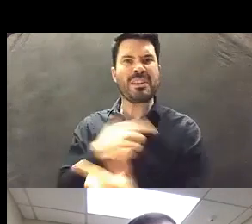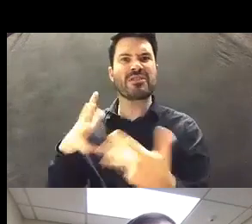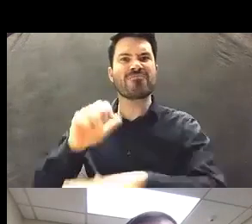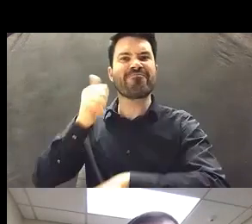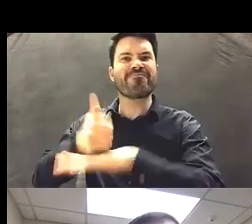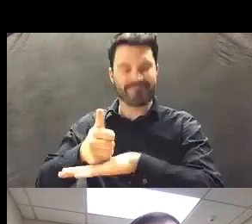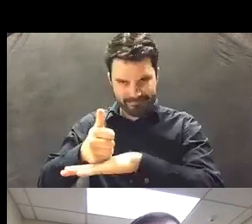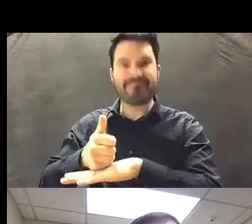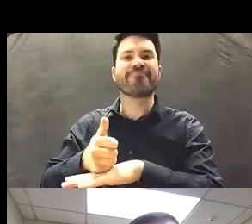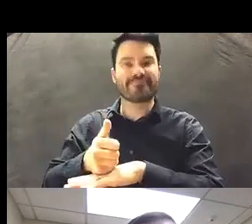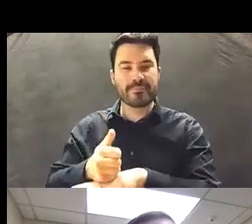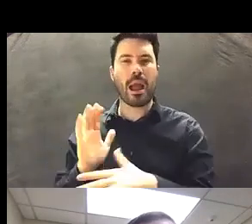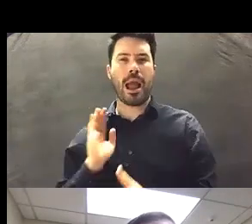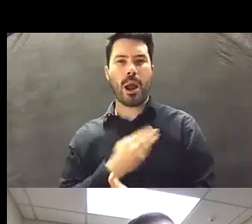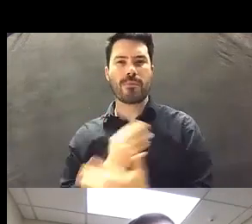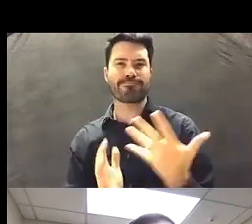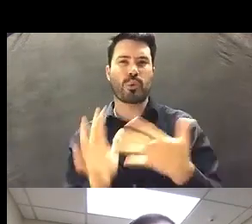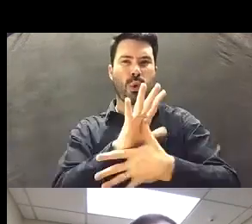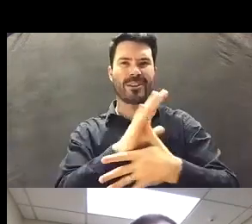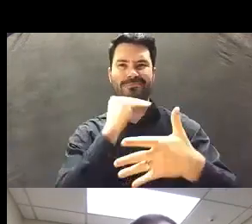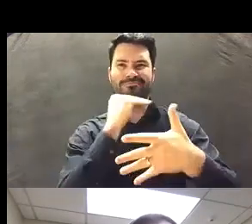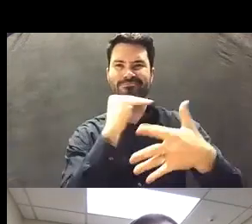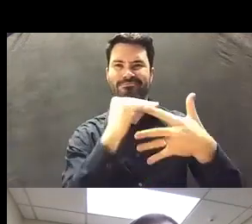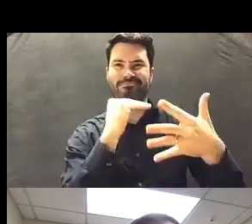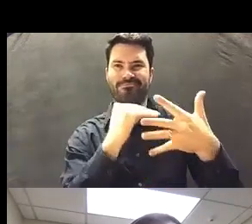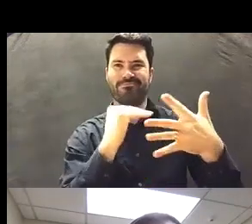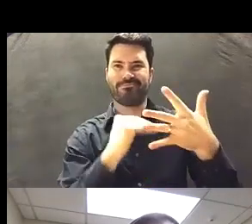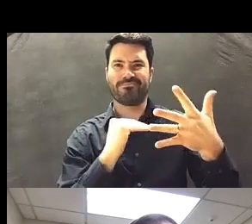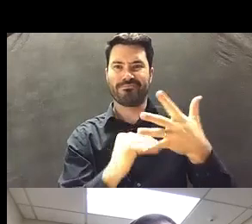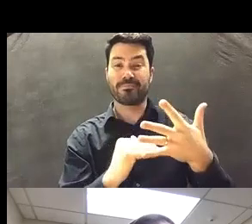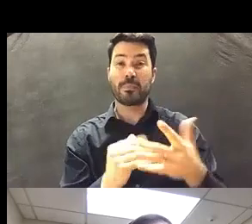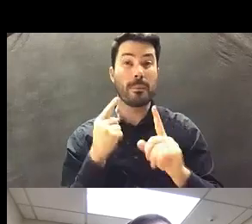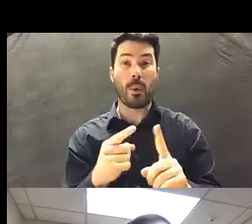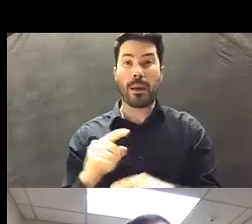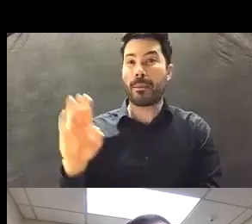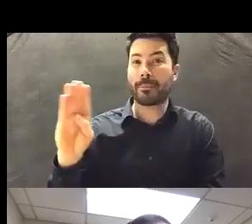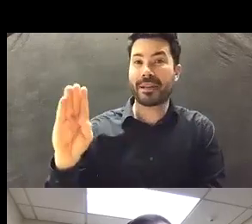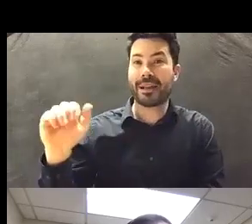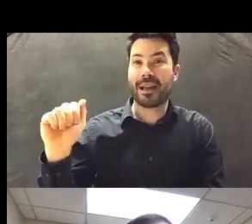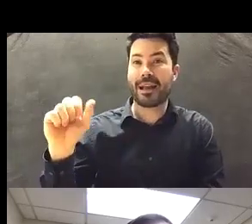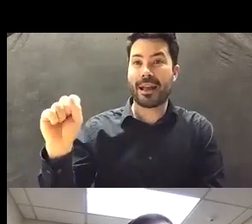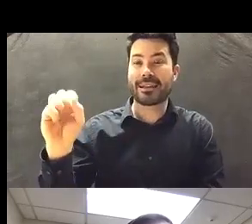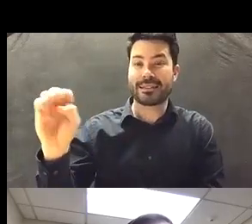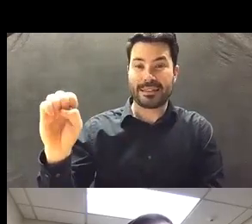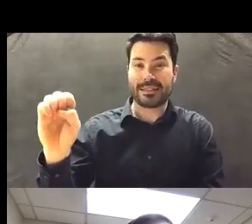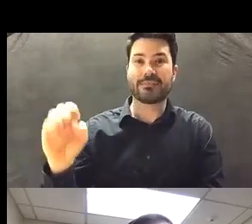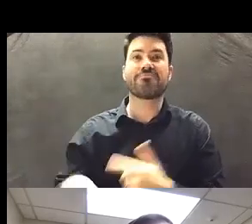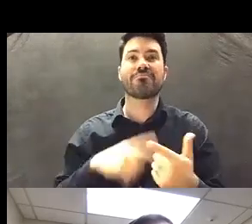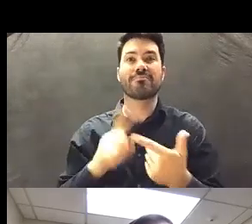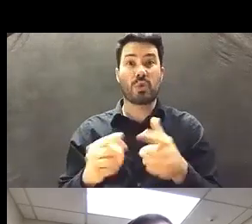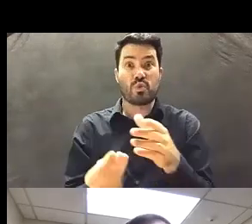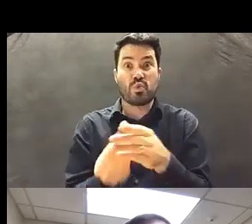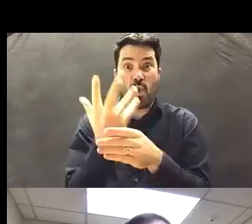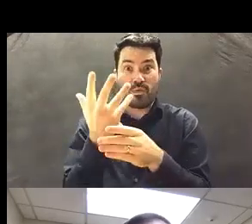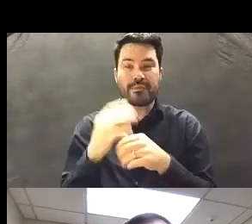strategic priorities presented in the context of a framework of building our base and strategic growth and partnerships.